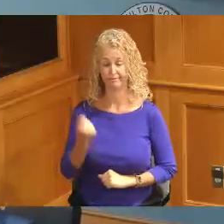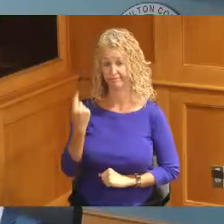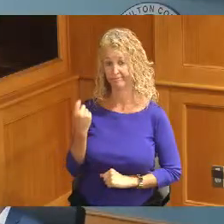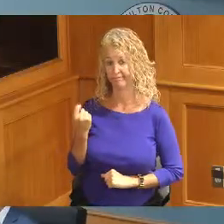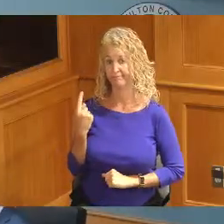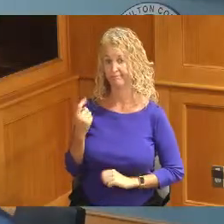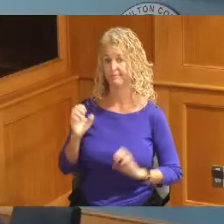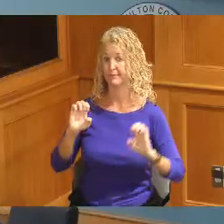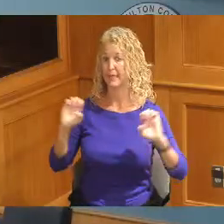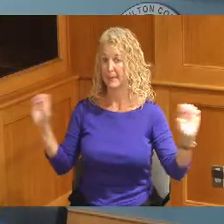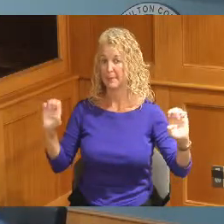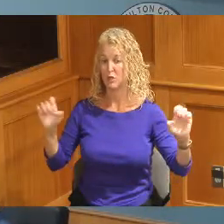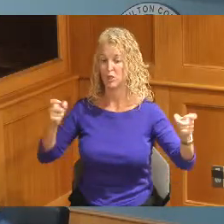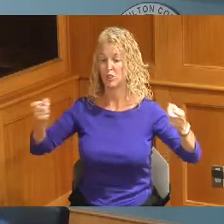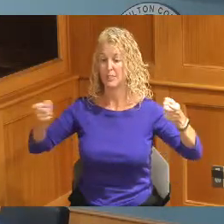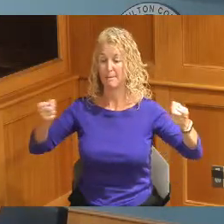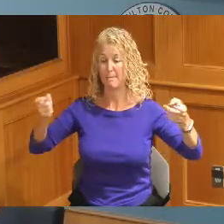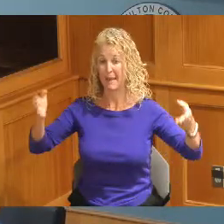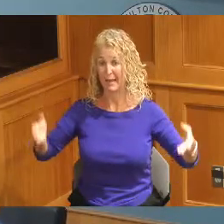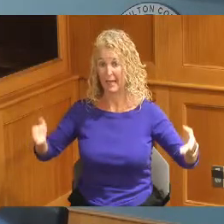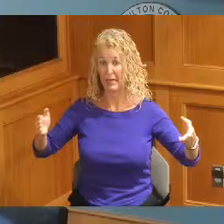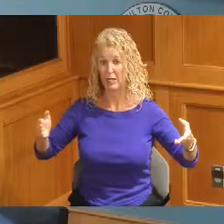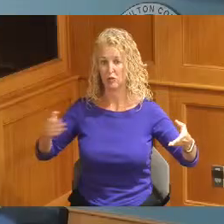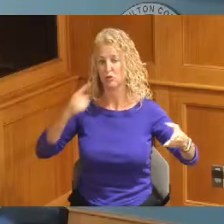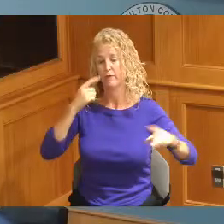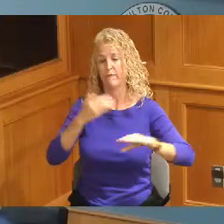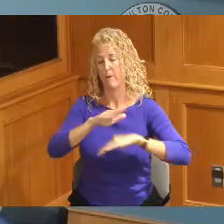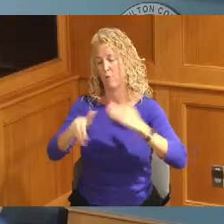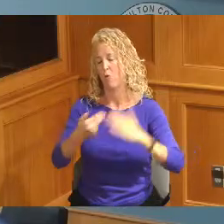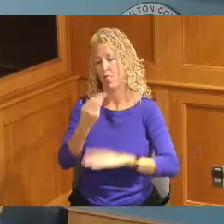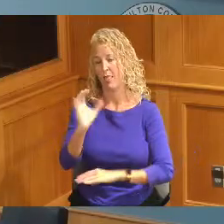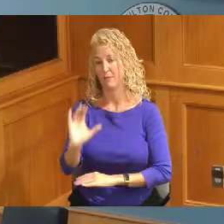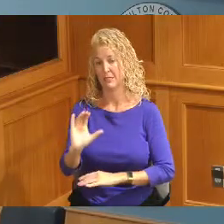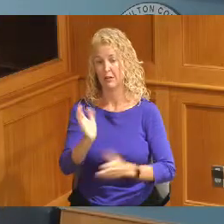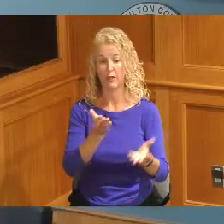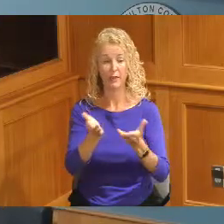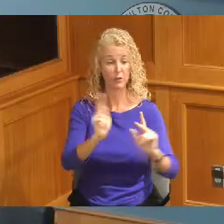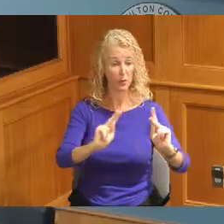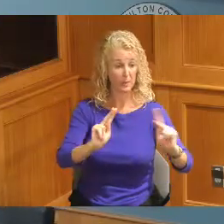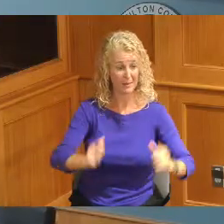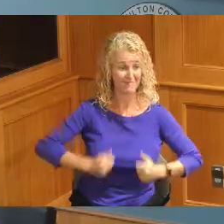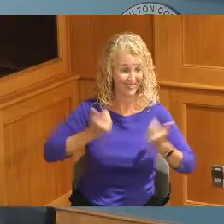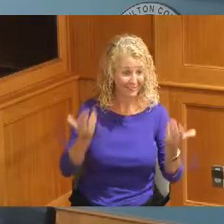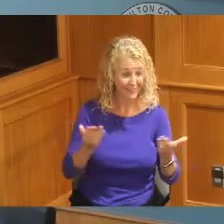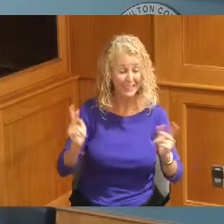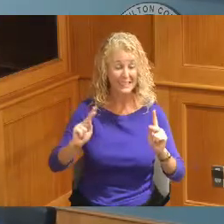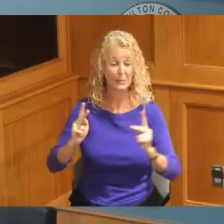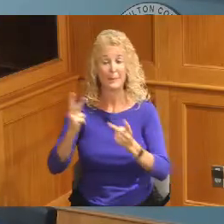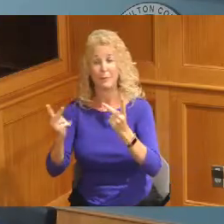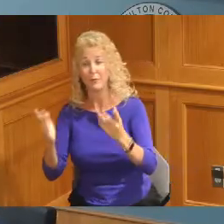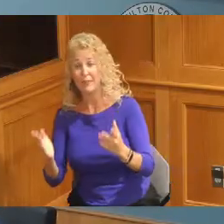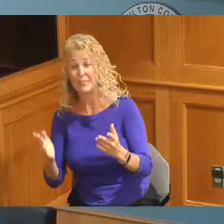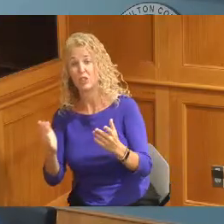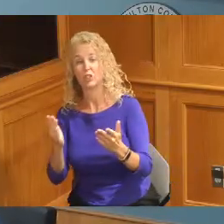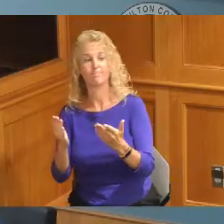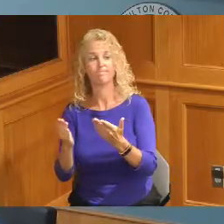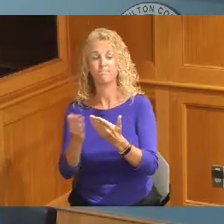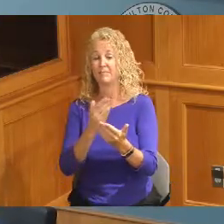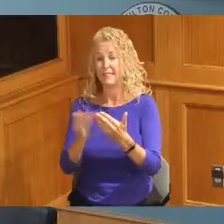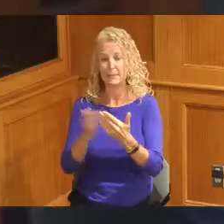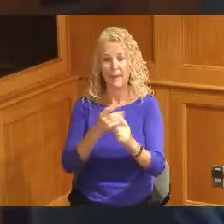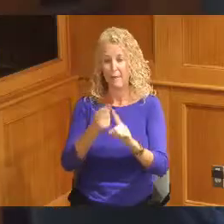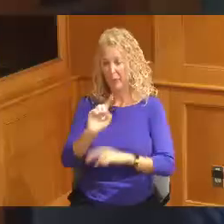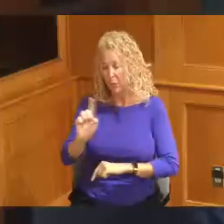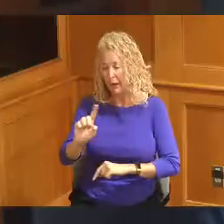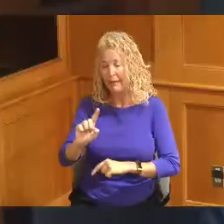Whereas emergency managers throughout Hamilton County have served residents and visitors during all types of emergencies and